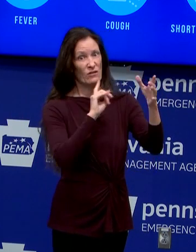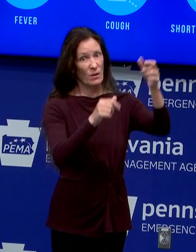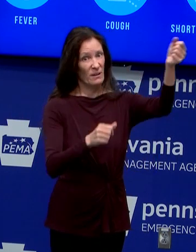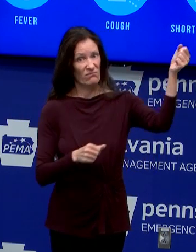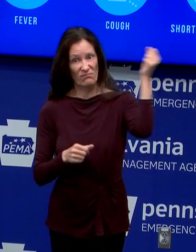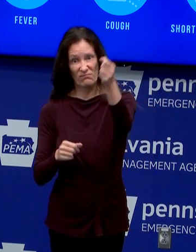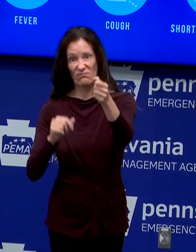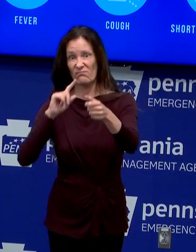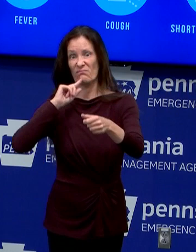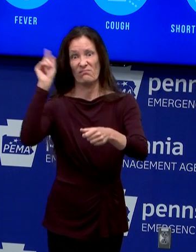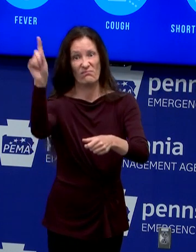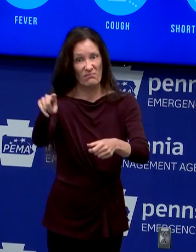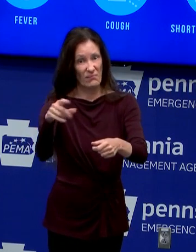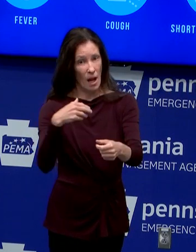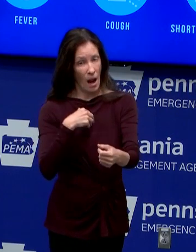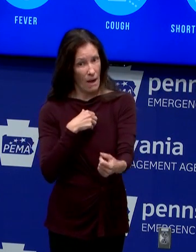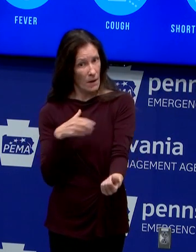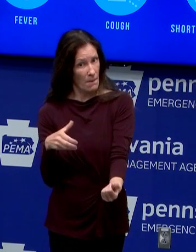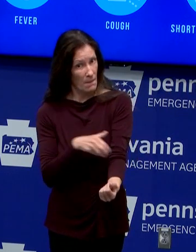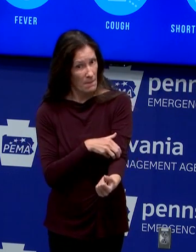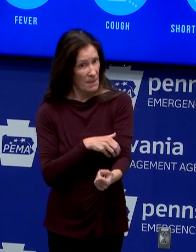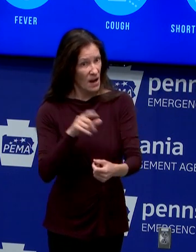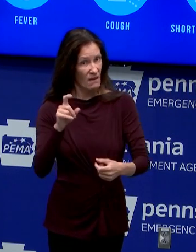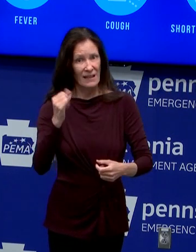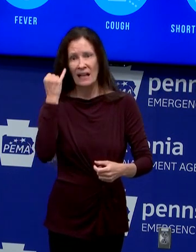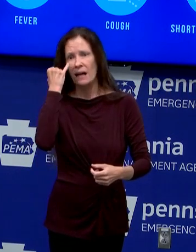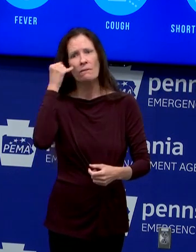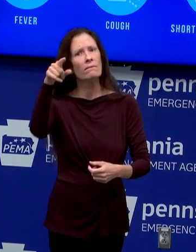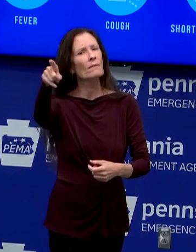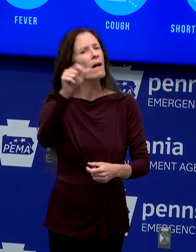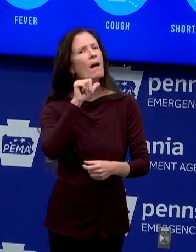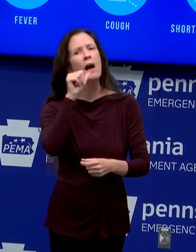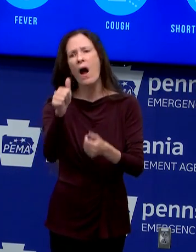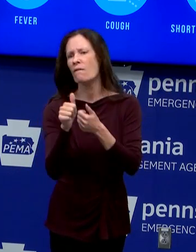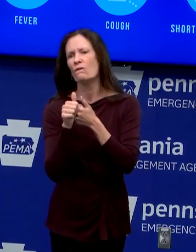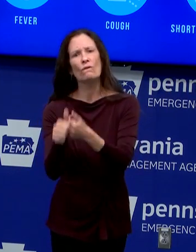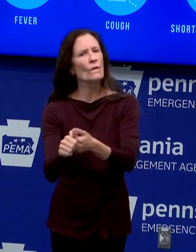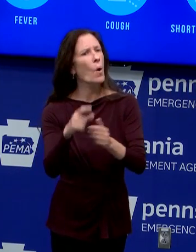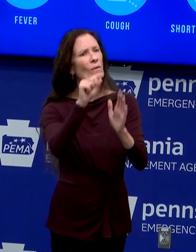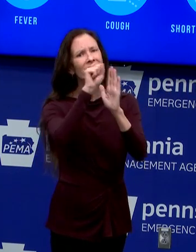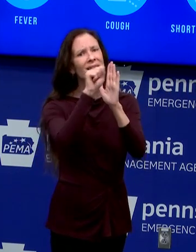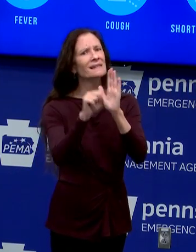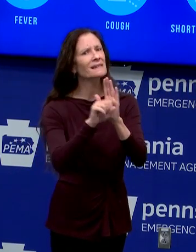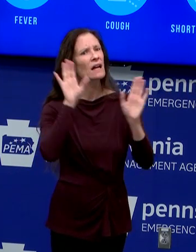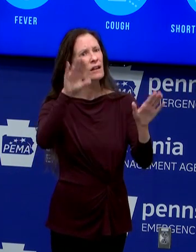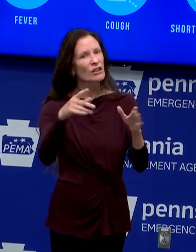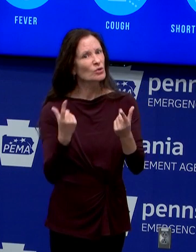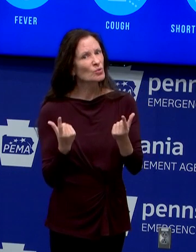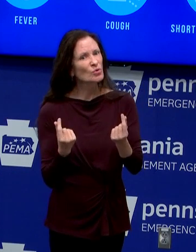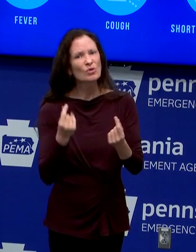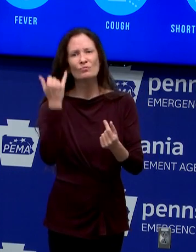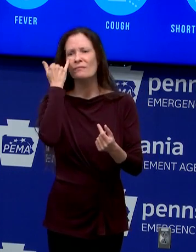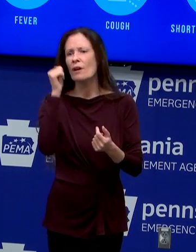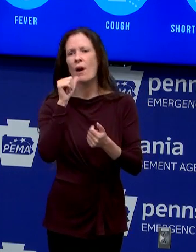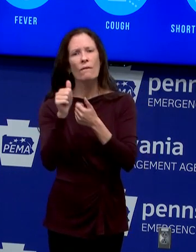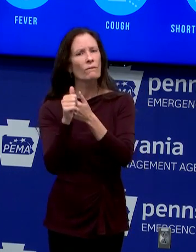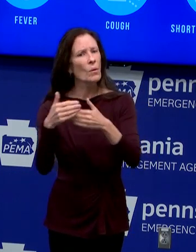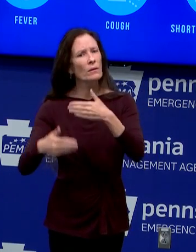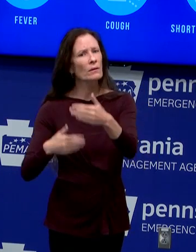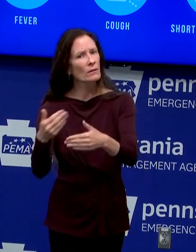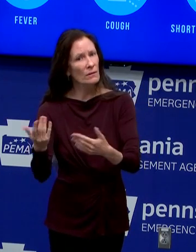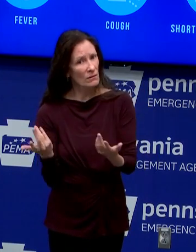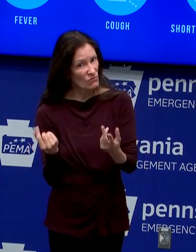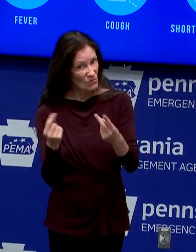has failed to bring the facility into compliance within the time specified by the department, or when the facility has